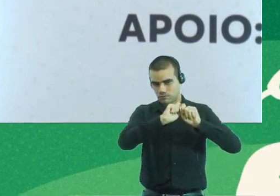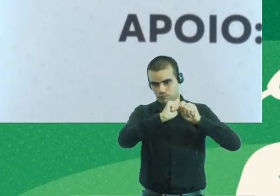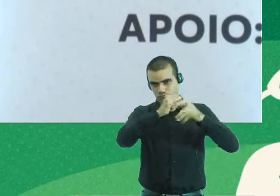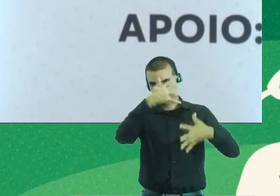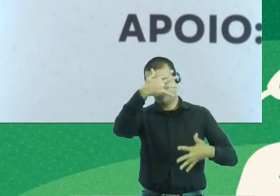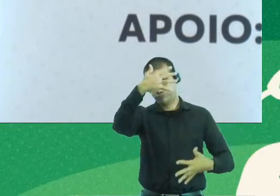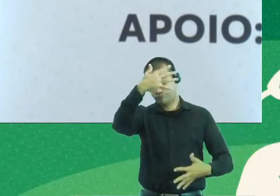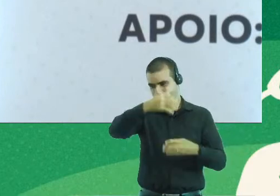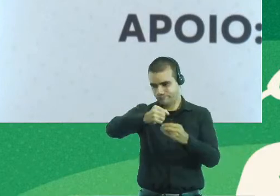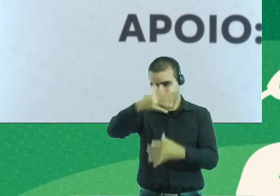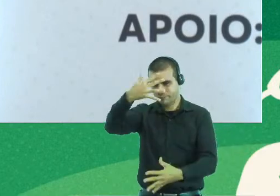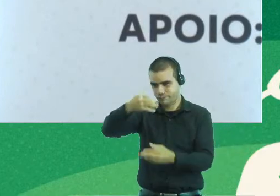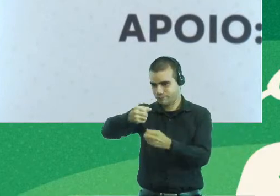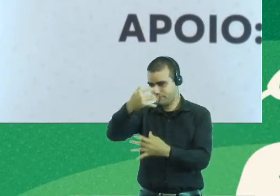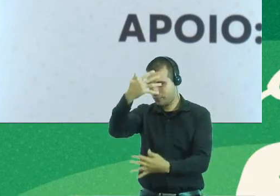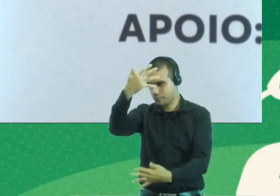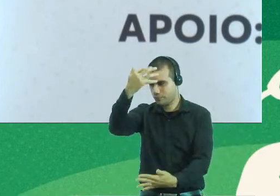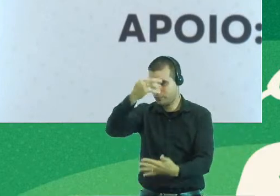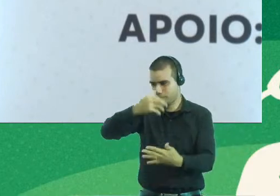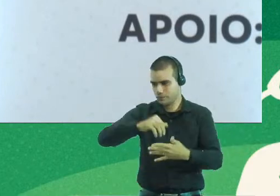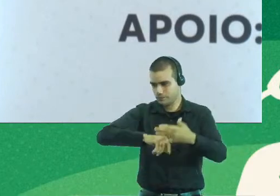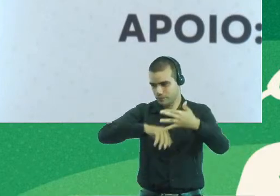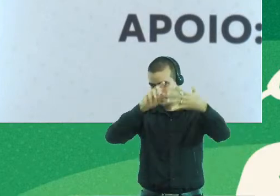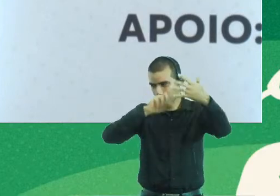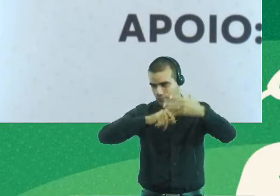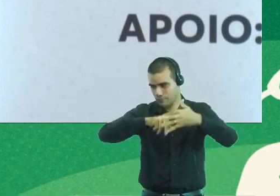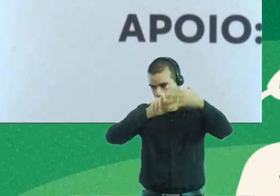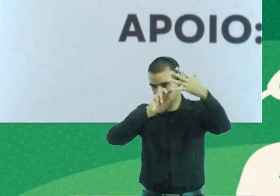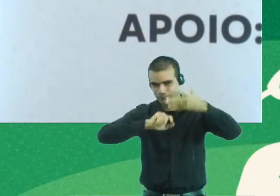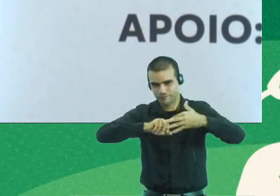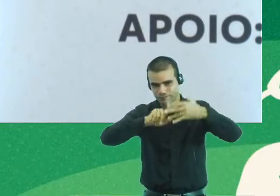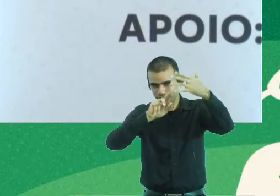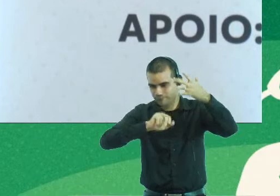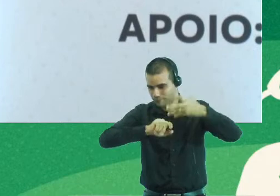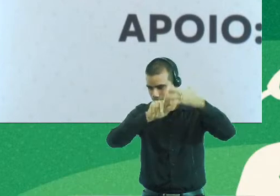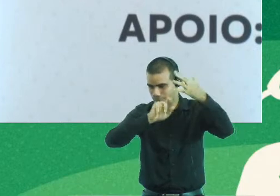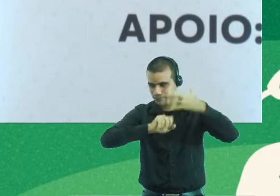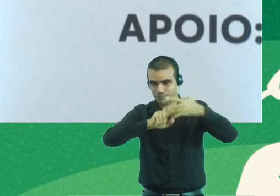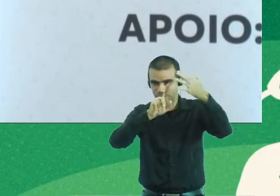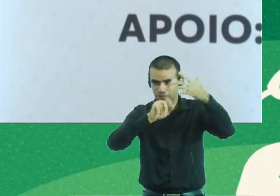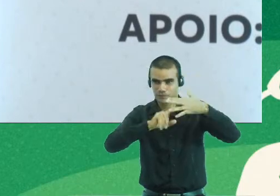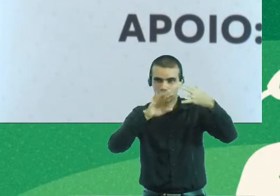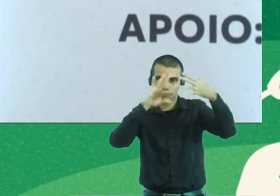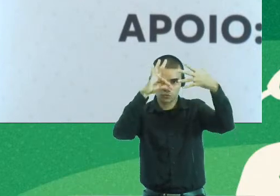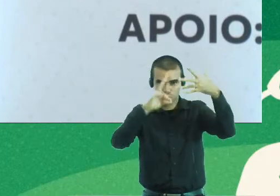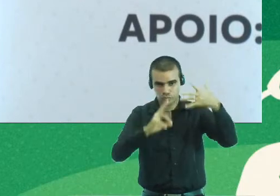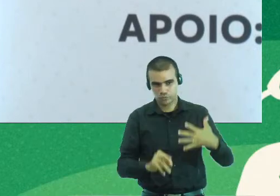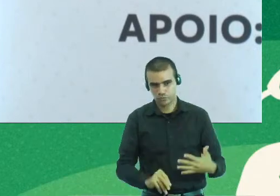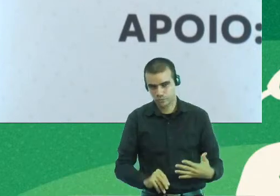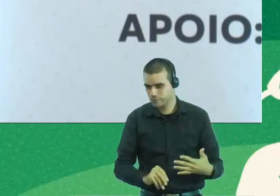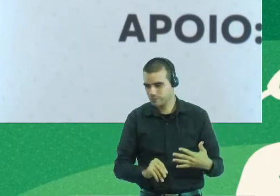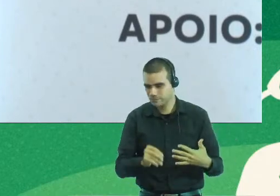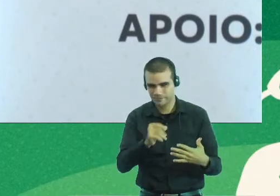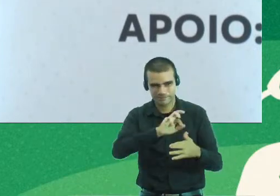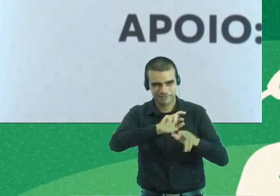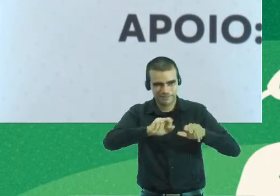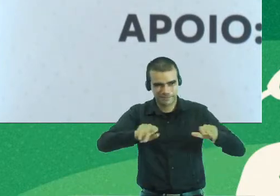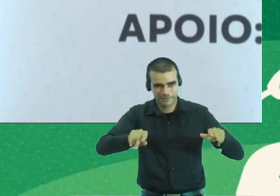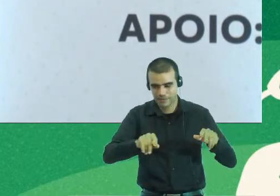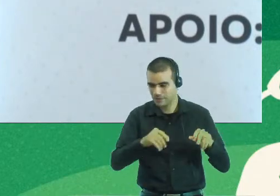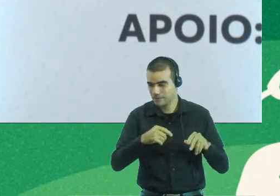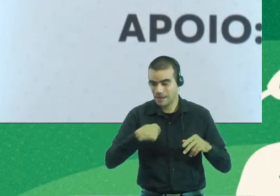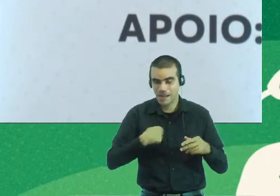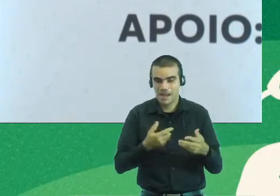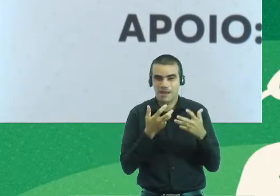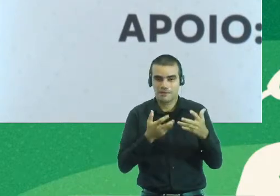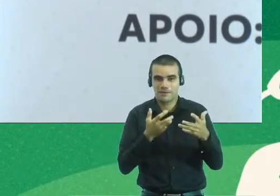it printing all of the URLs on the page, right? And you can do a lot of different stuff with this. But what I want over